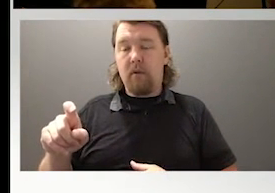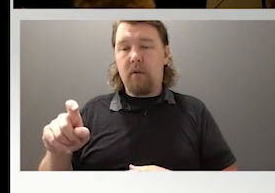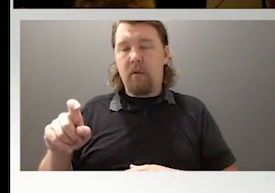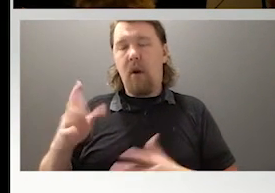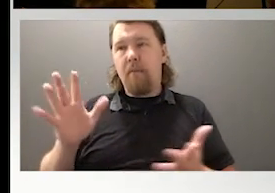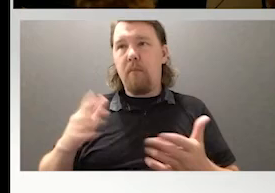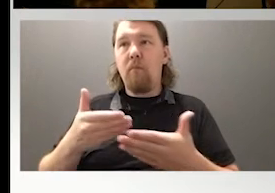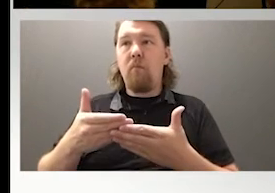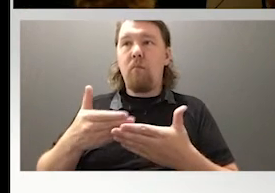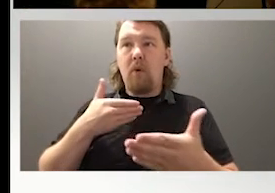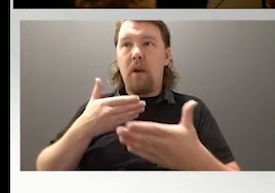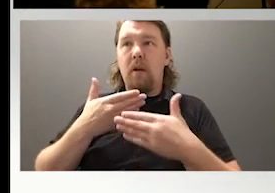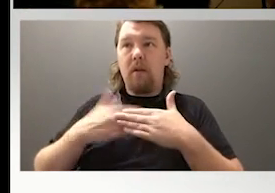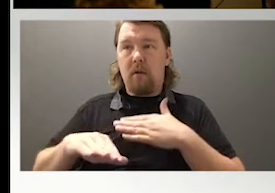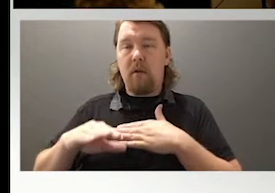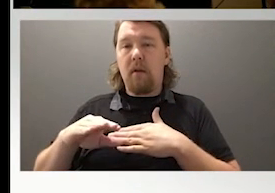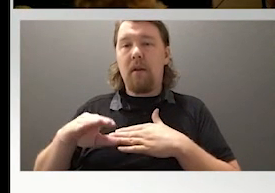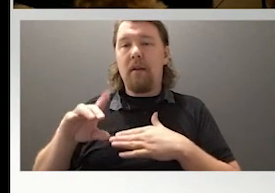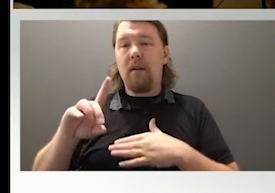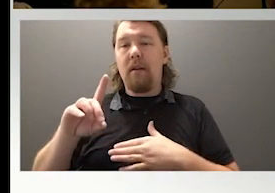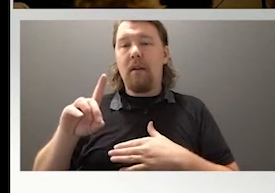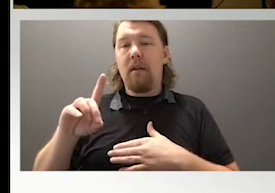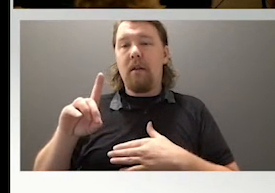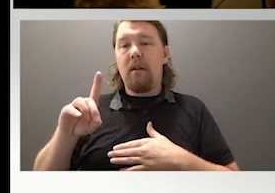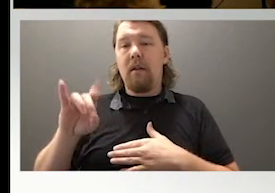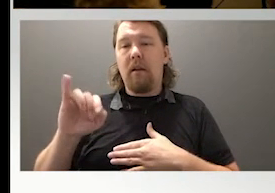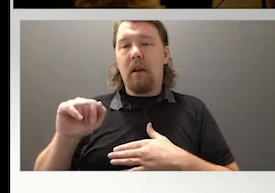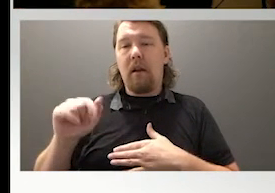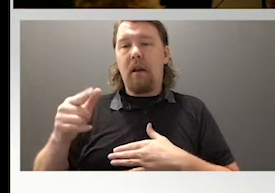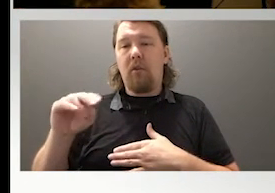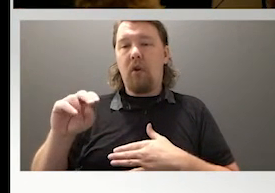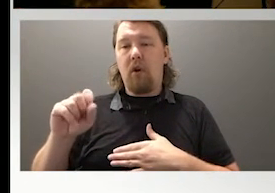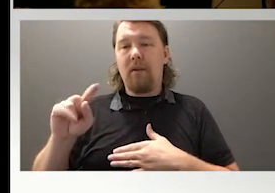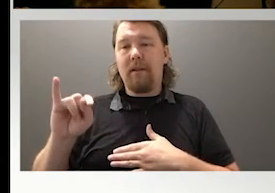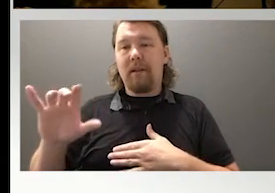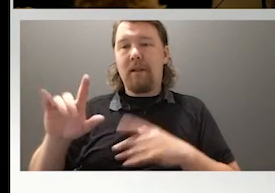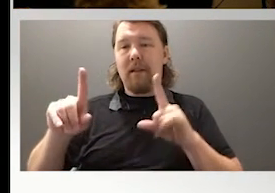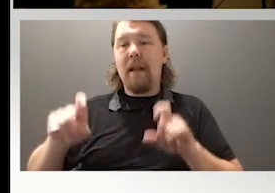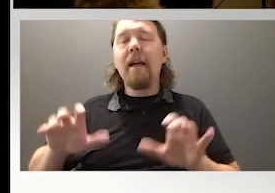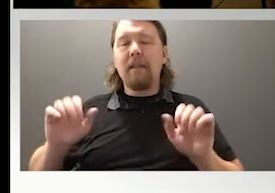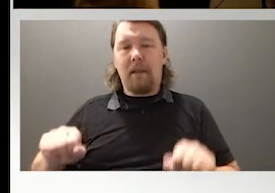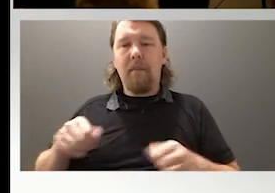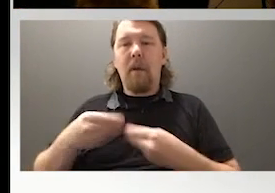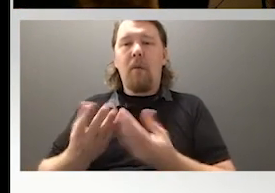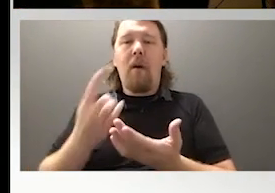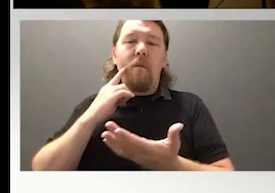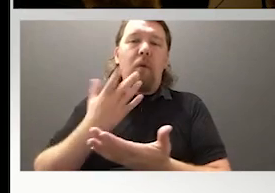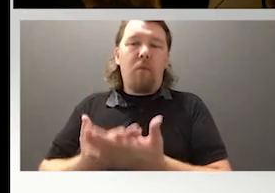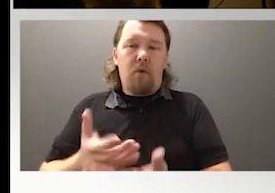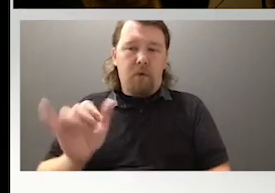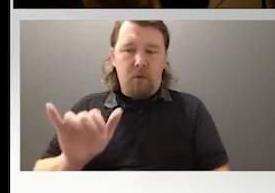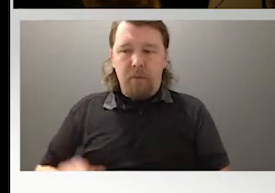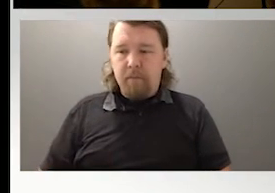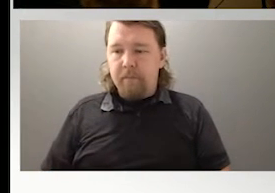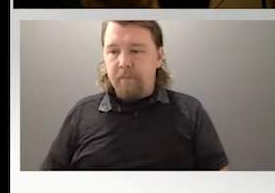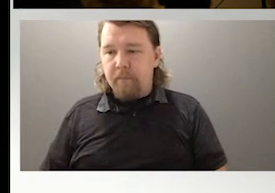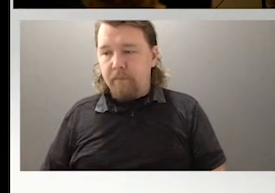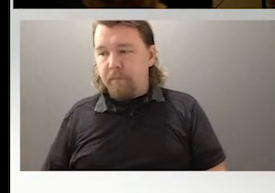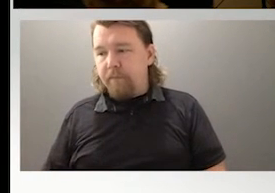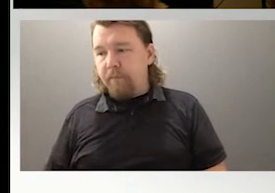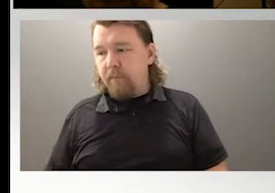diagnostic test may also be accepted as proof for eligibility purposes.